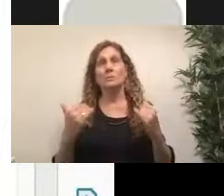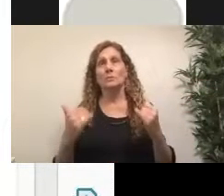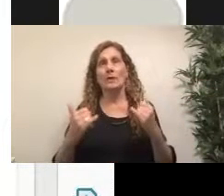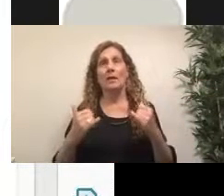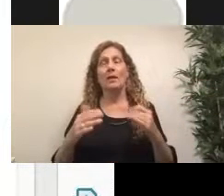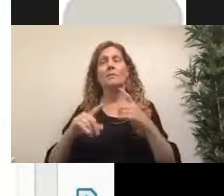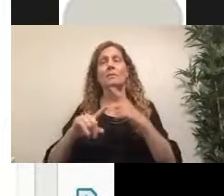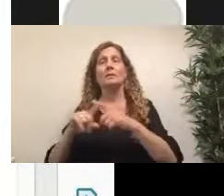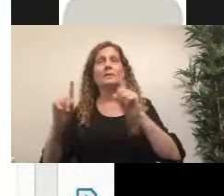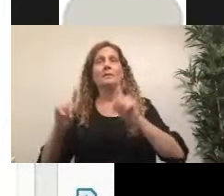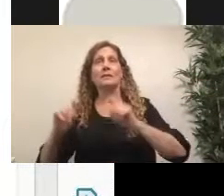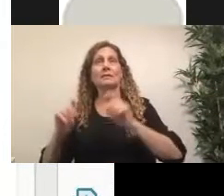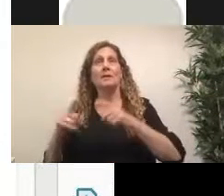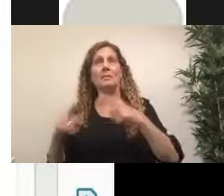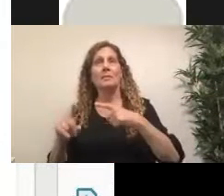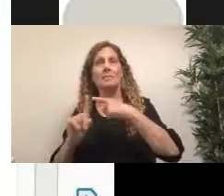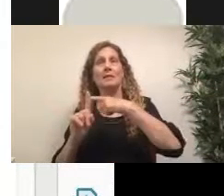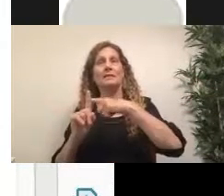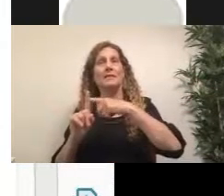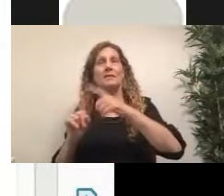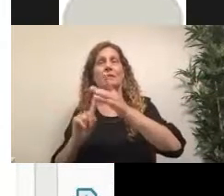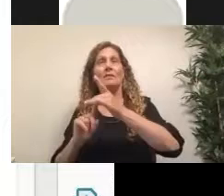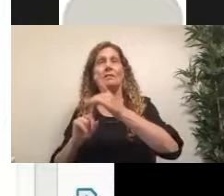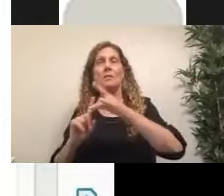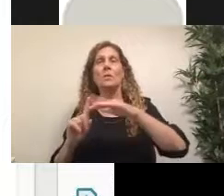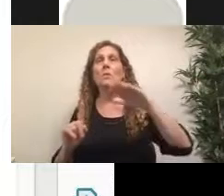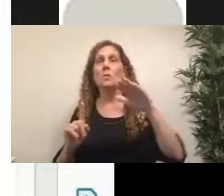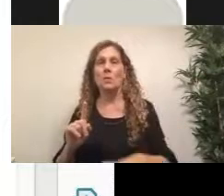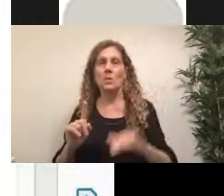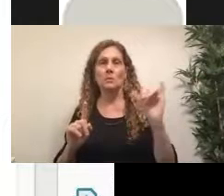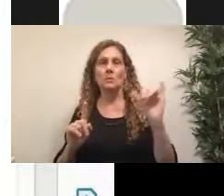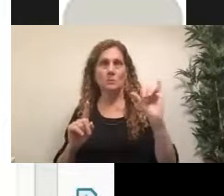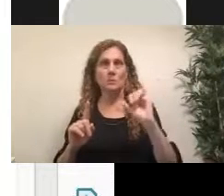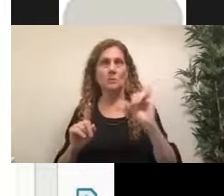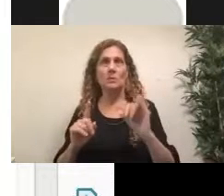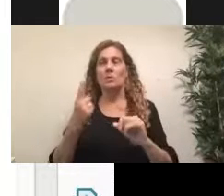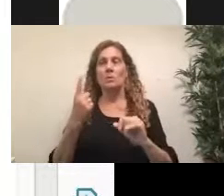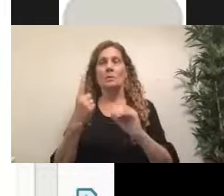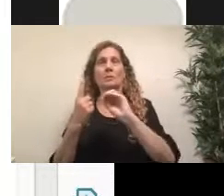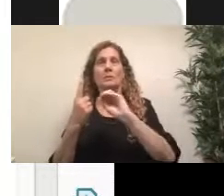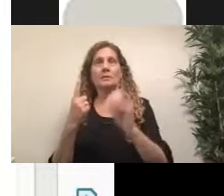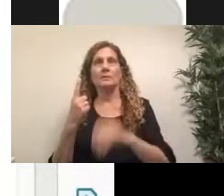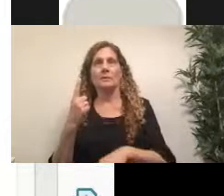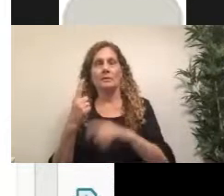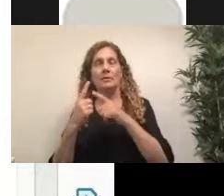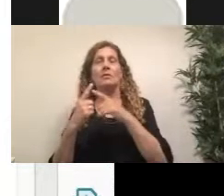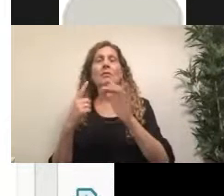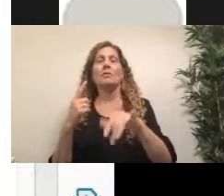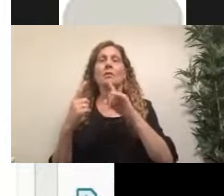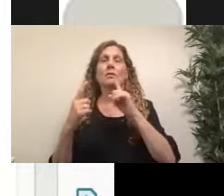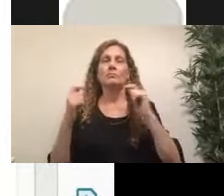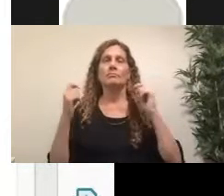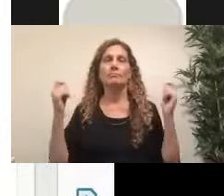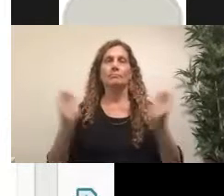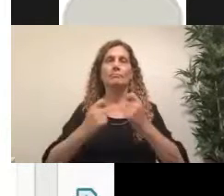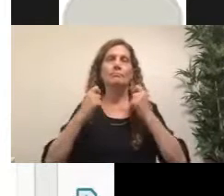test positivity is currently at 1%. This is absolutely worth celebrating. We know that the work our community has done to protect themselves and their loved